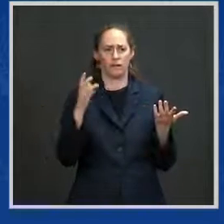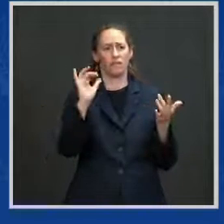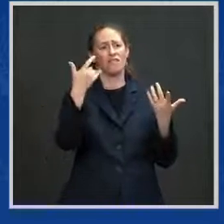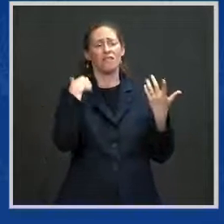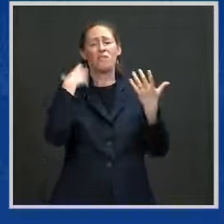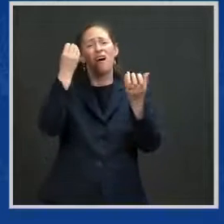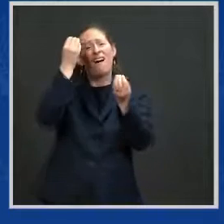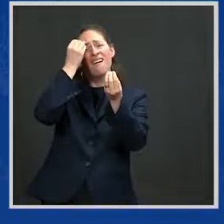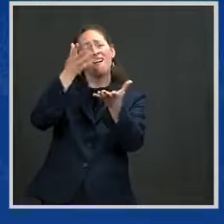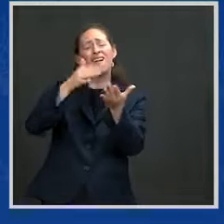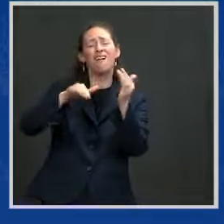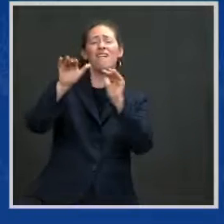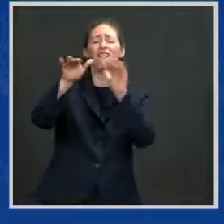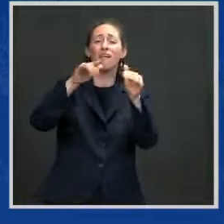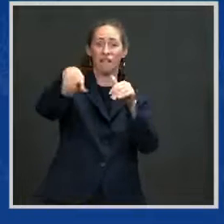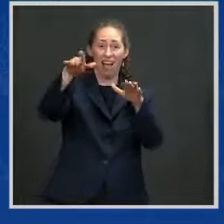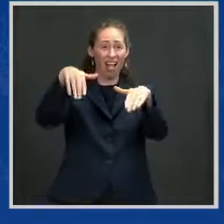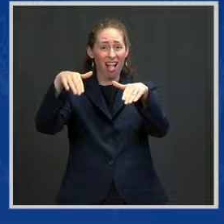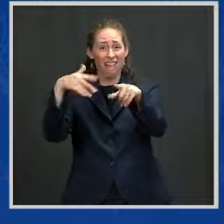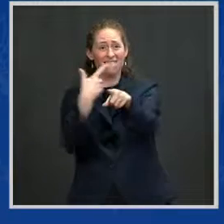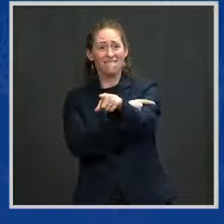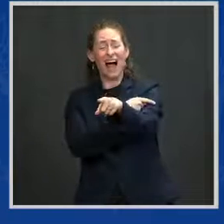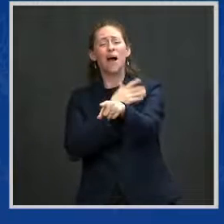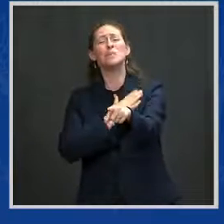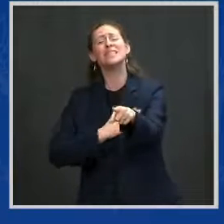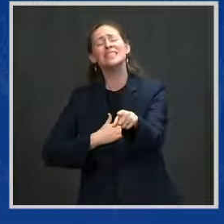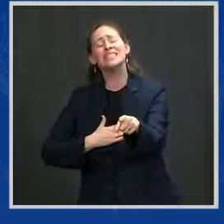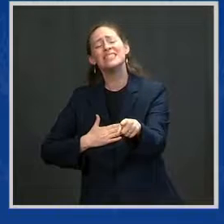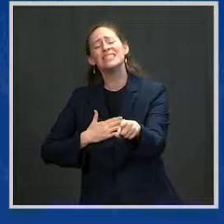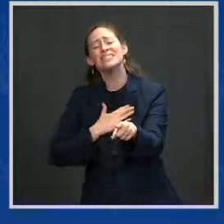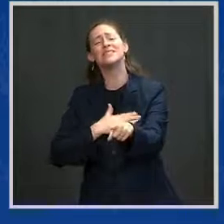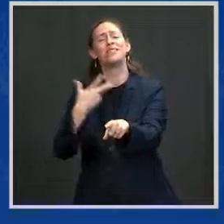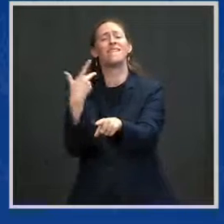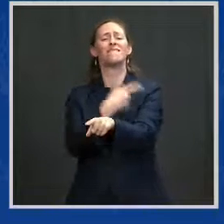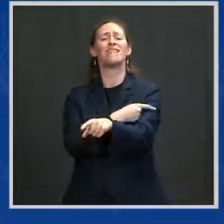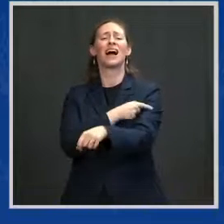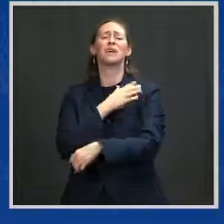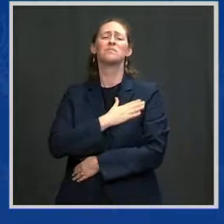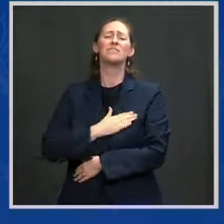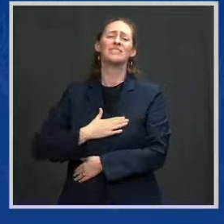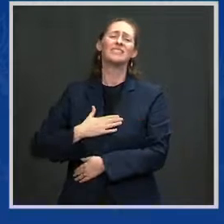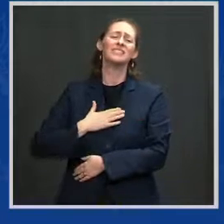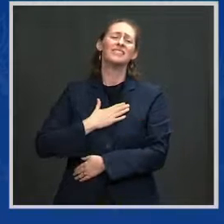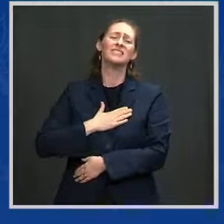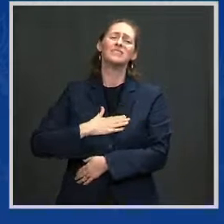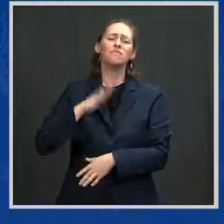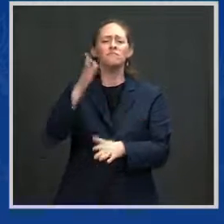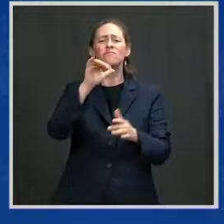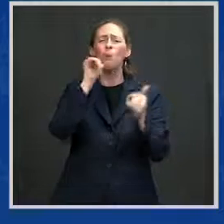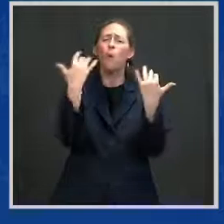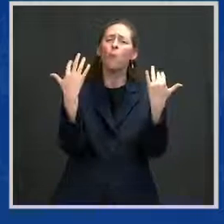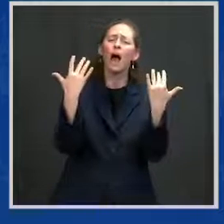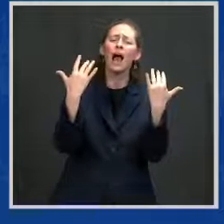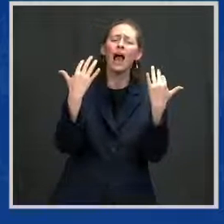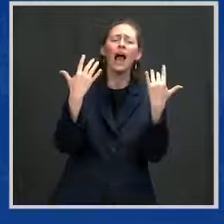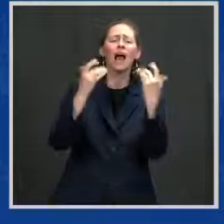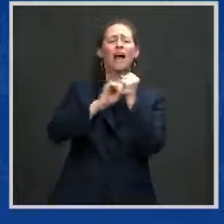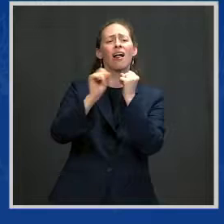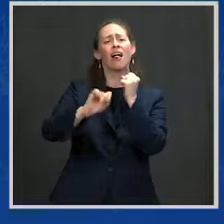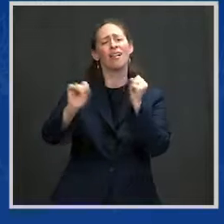vaccinated, get vaccinated. Get vaccinated as soon as possible. We have